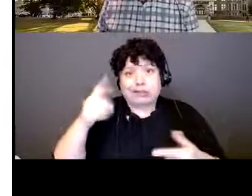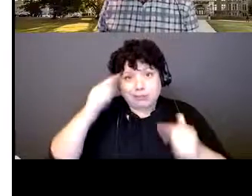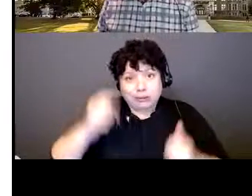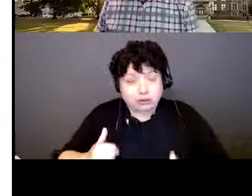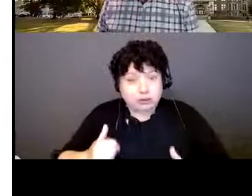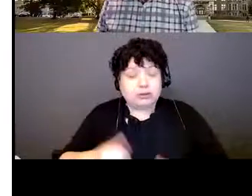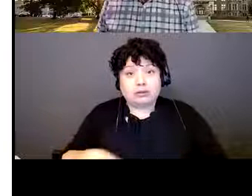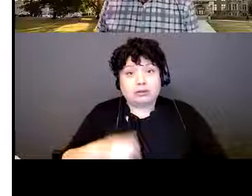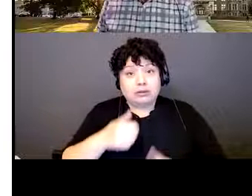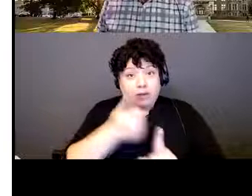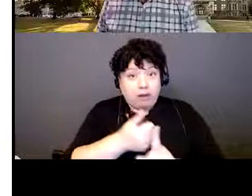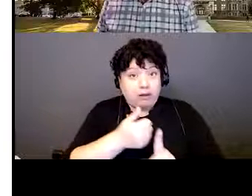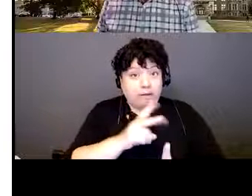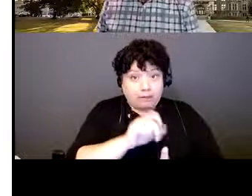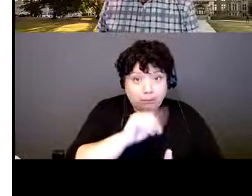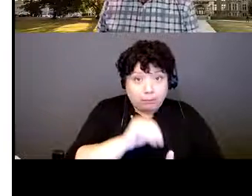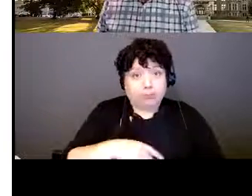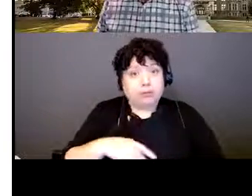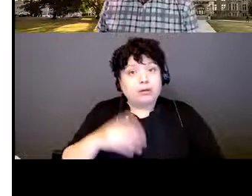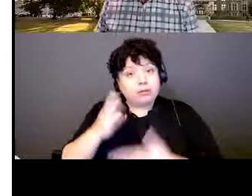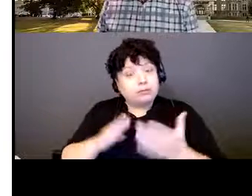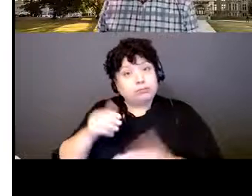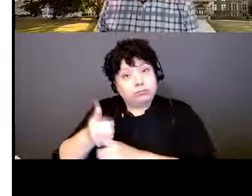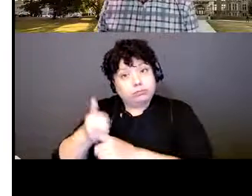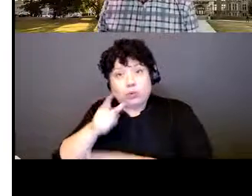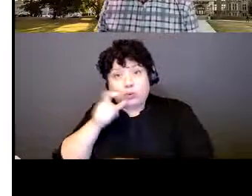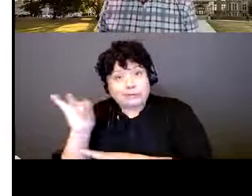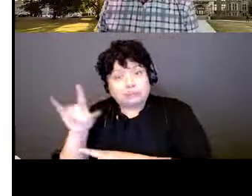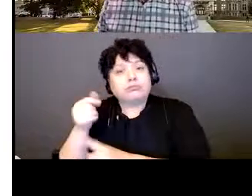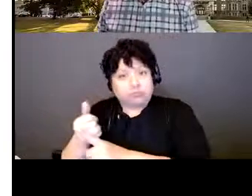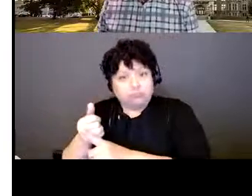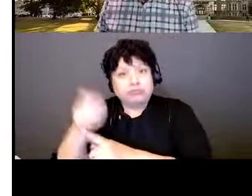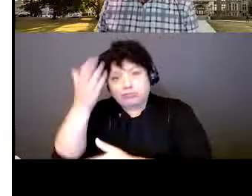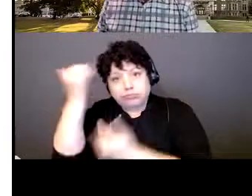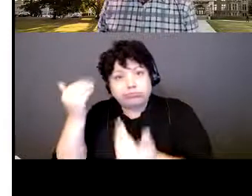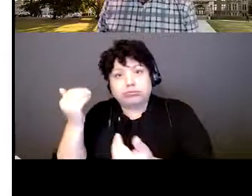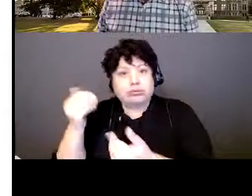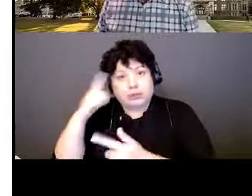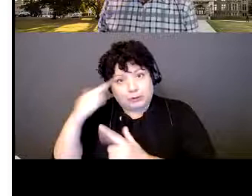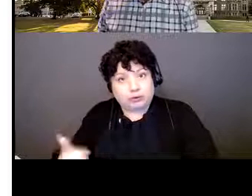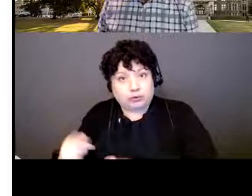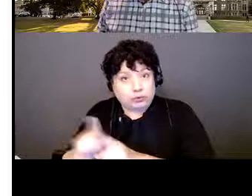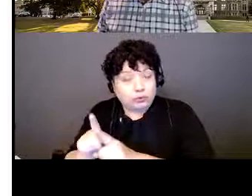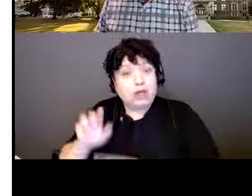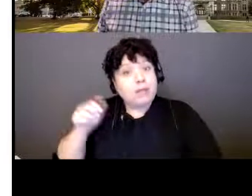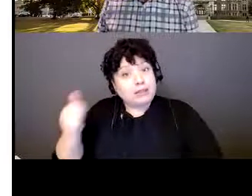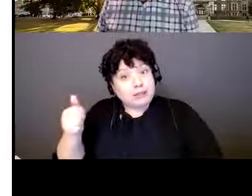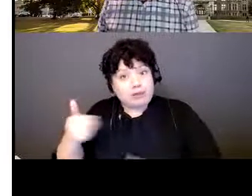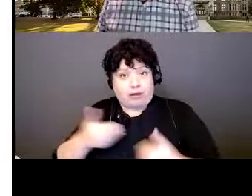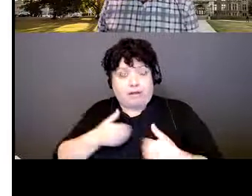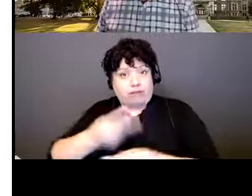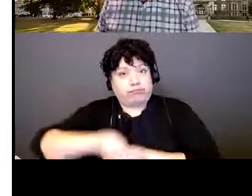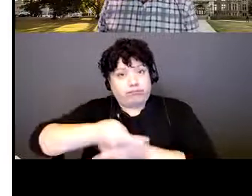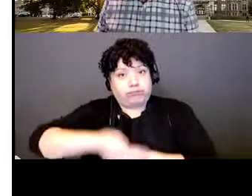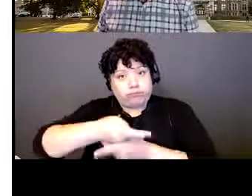potentially with the victim, and also we've seen dementia with the perpetrator. And often the perpetrator is in a caretaker role.